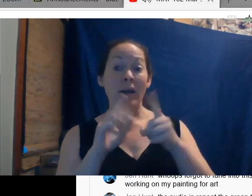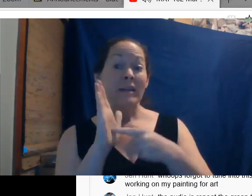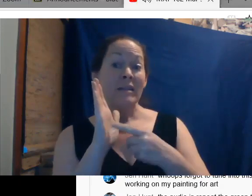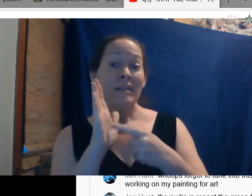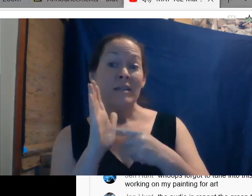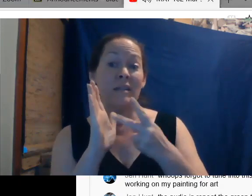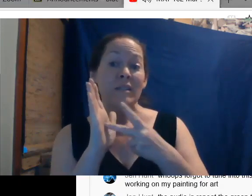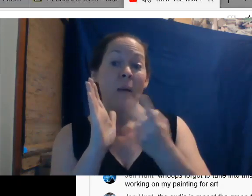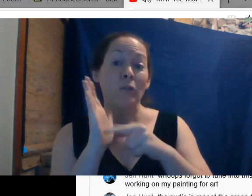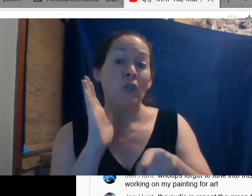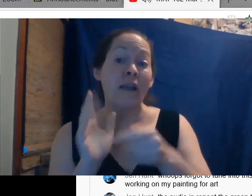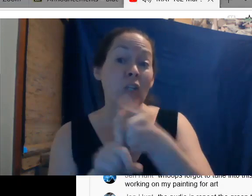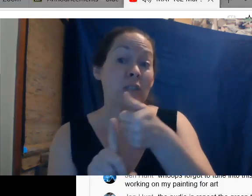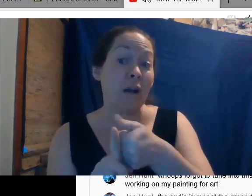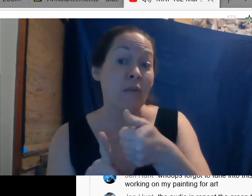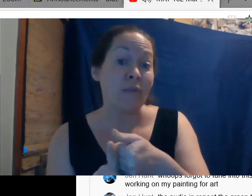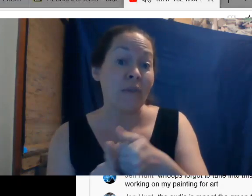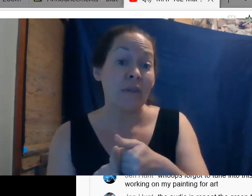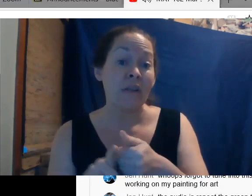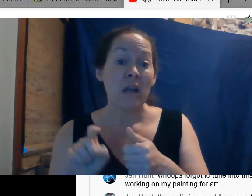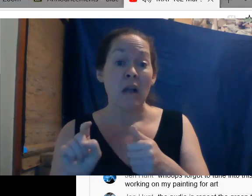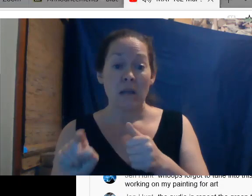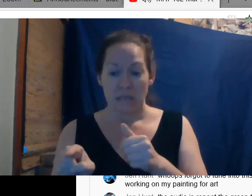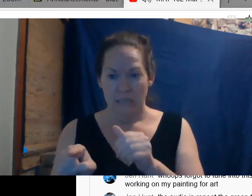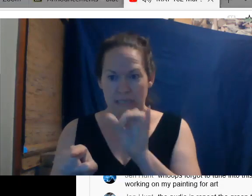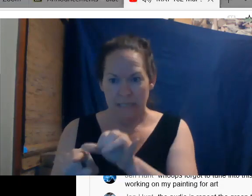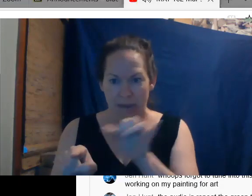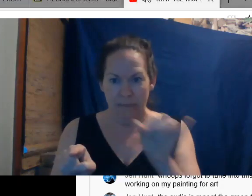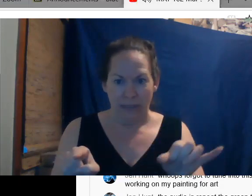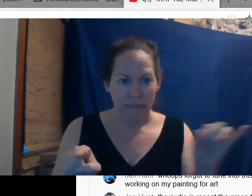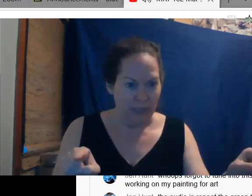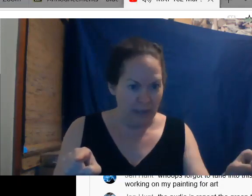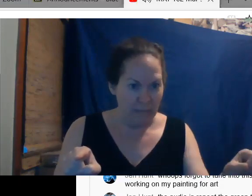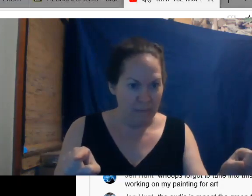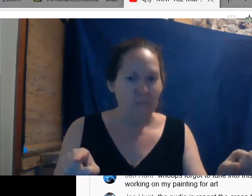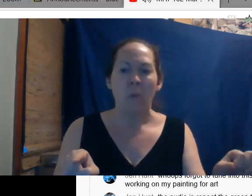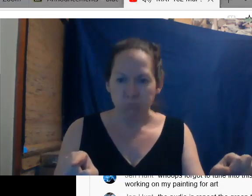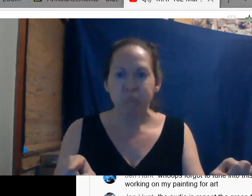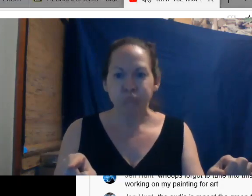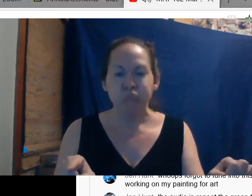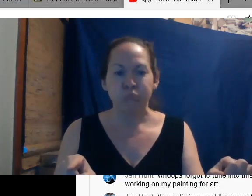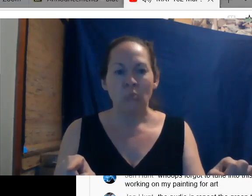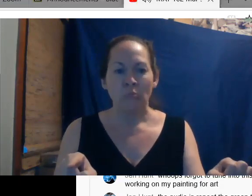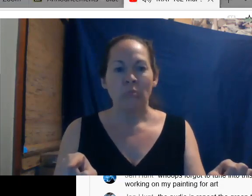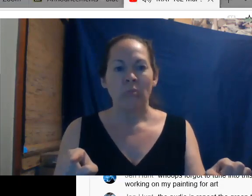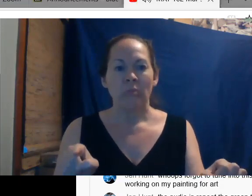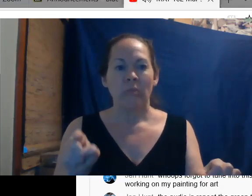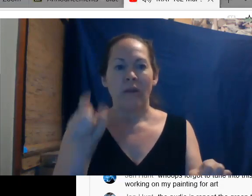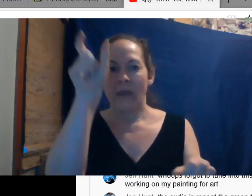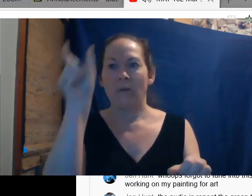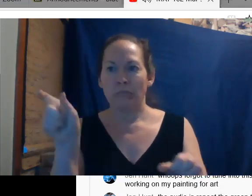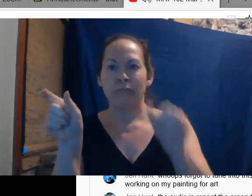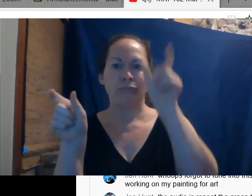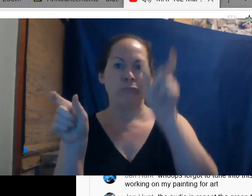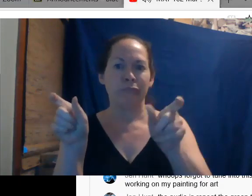back. That, hey, I have a common denominator, so I can blend the numerators. And if I take 3x to the